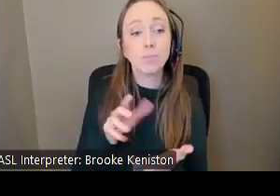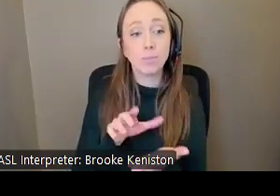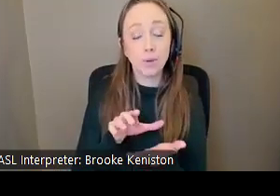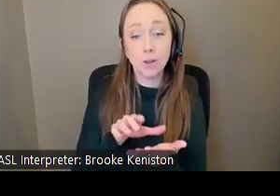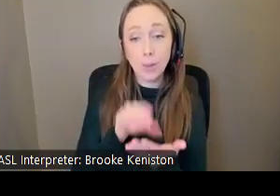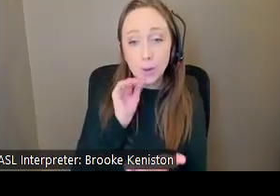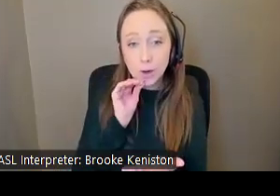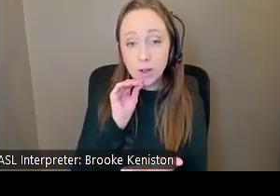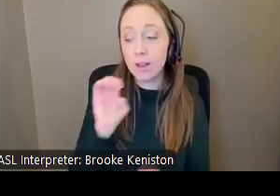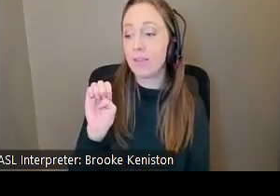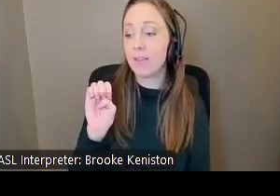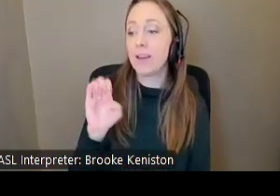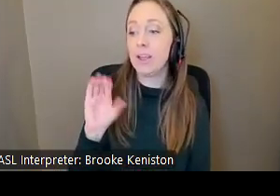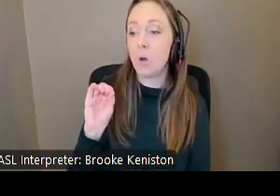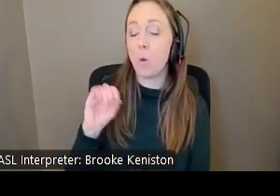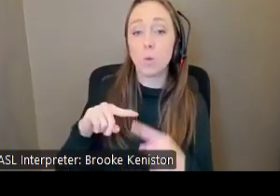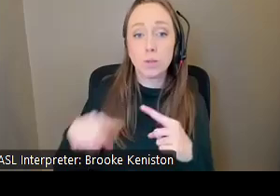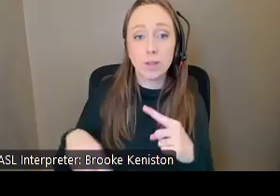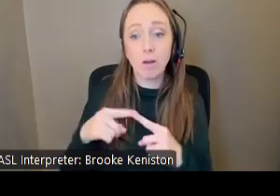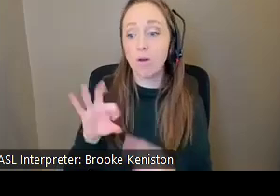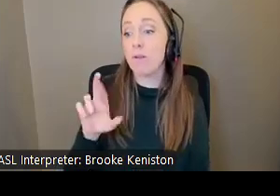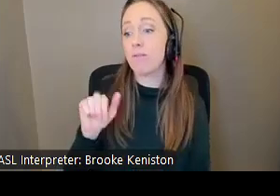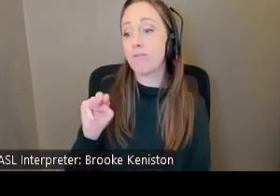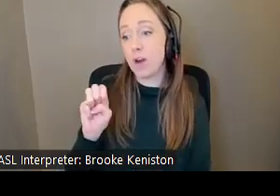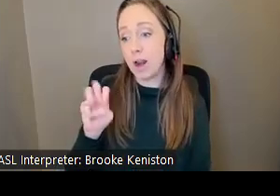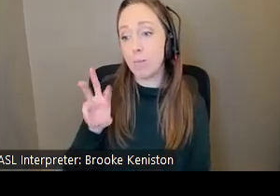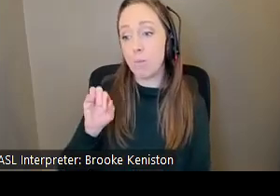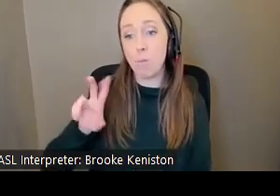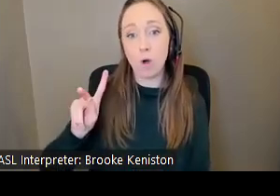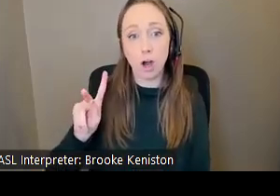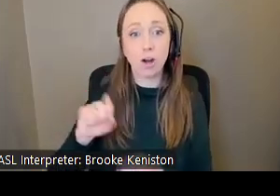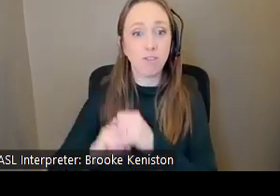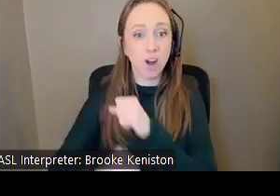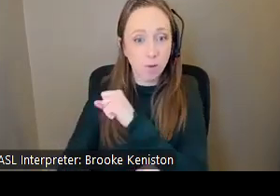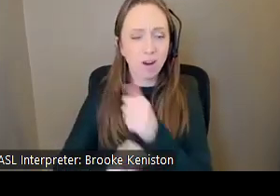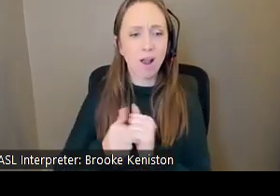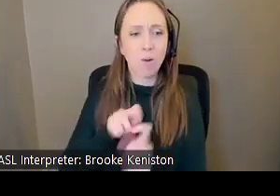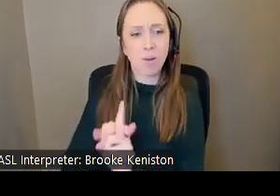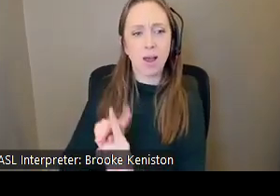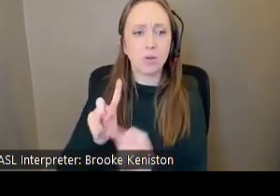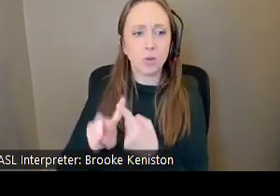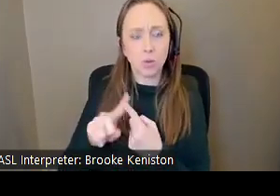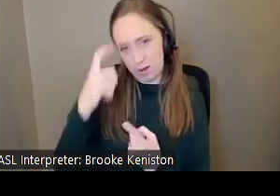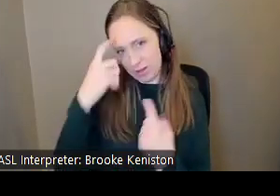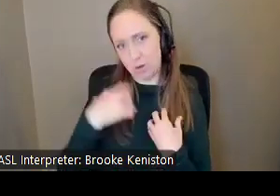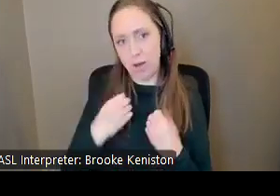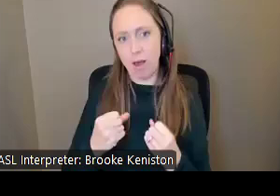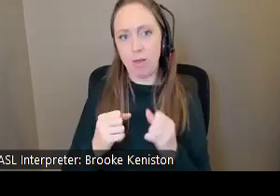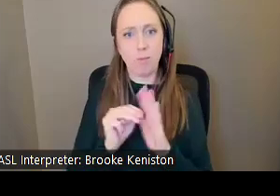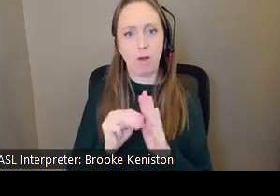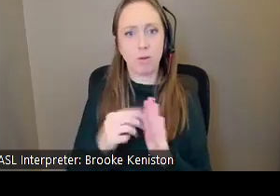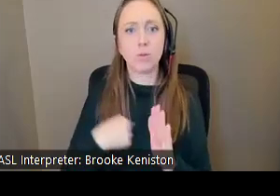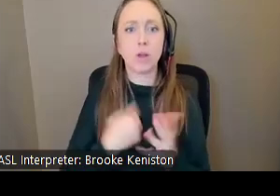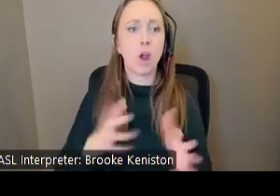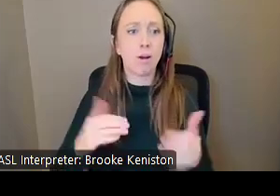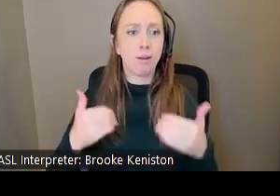framework to map the developmental cycles of mental health models, mainly the biopsychosocial model. Examine the sources of